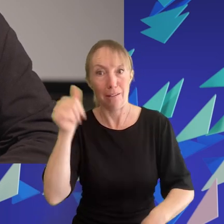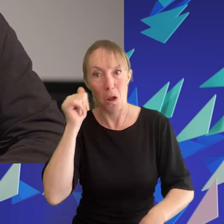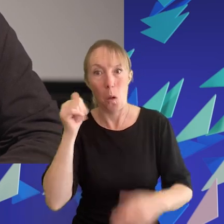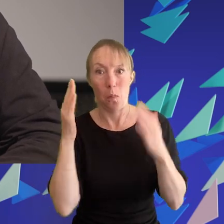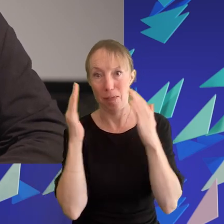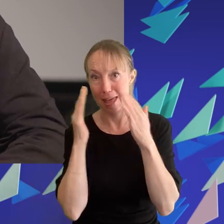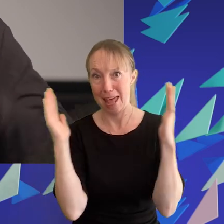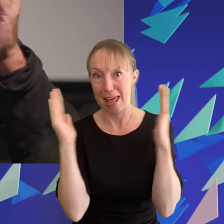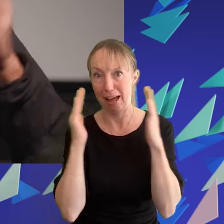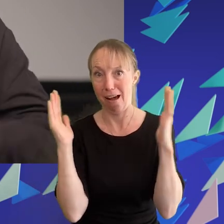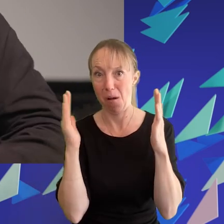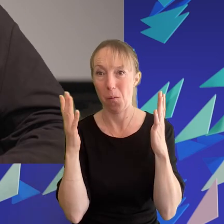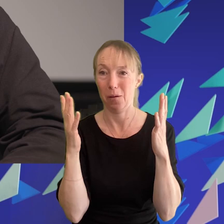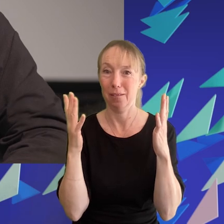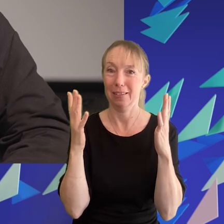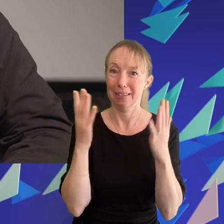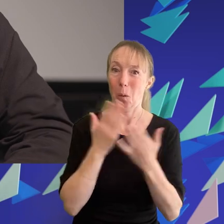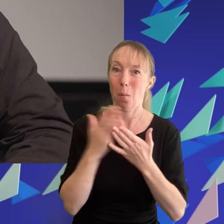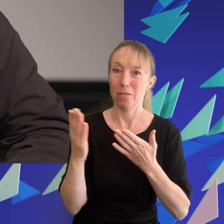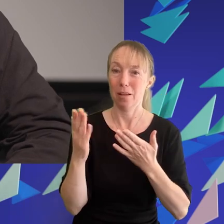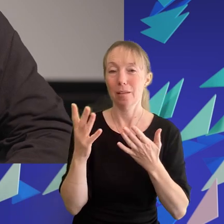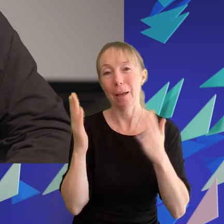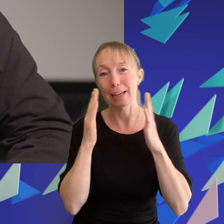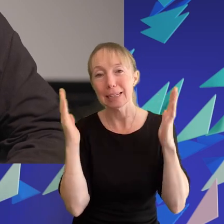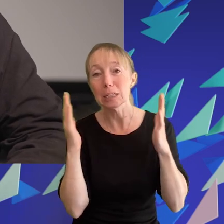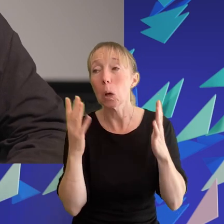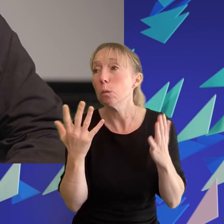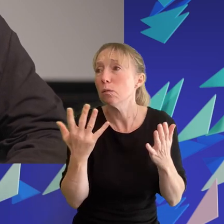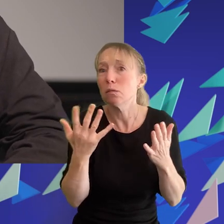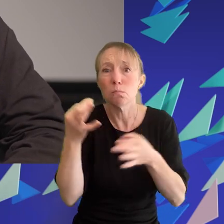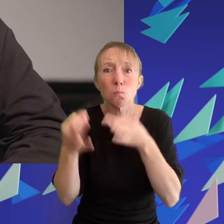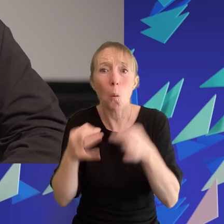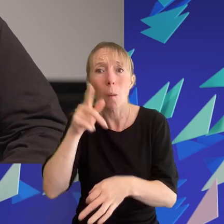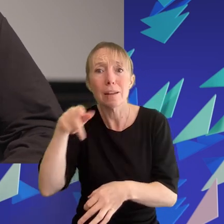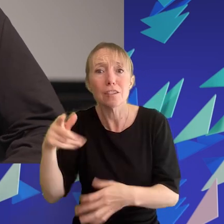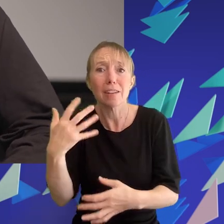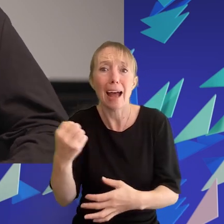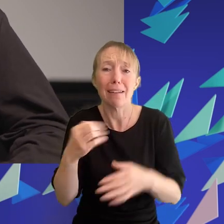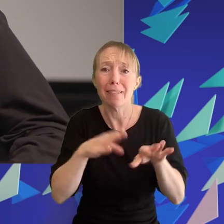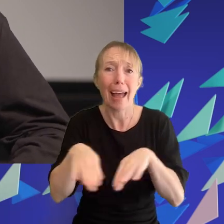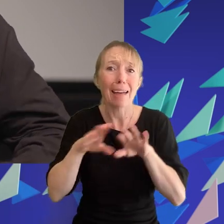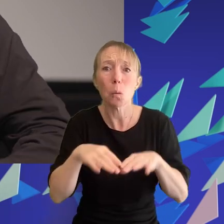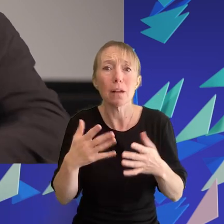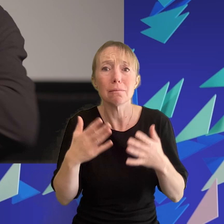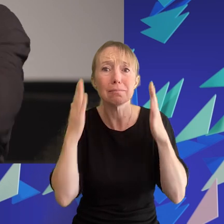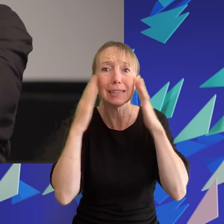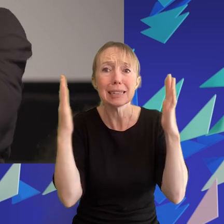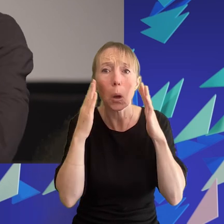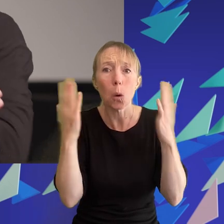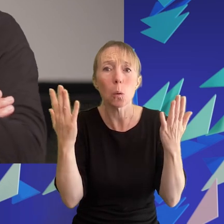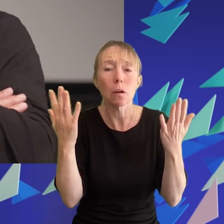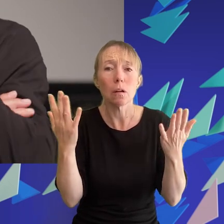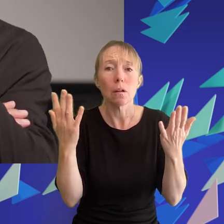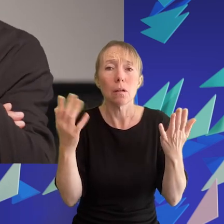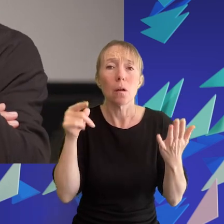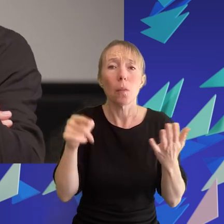plays a little bit more obvious. But I think ego exists in politicians, in everybody. I mean, so in